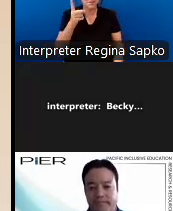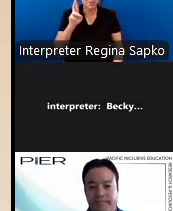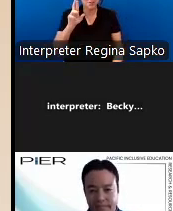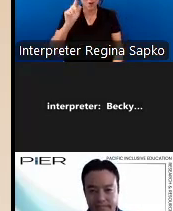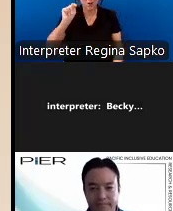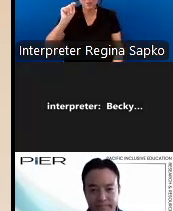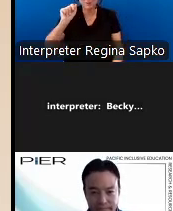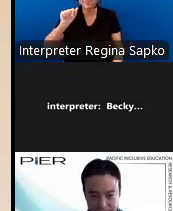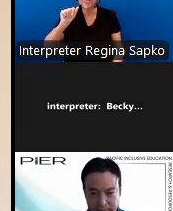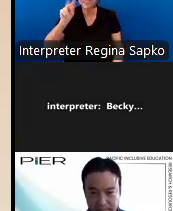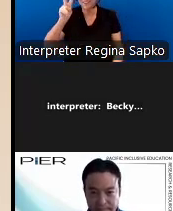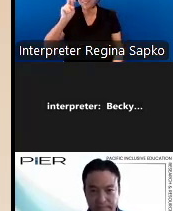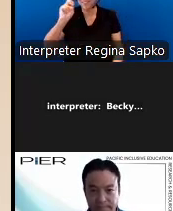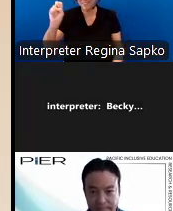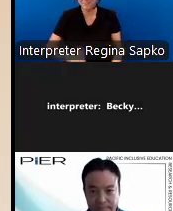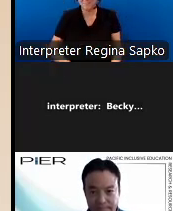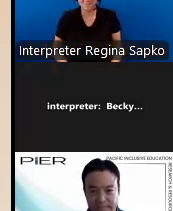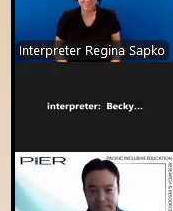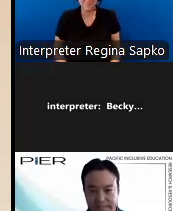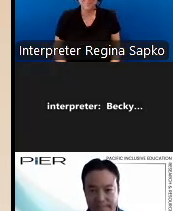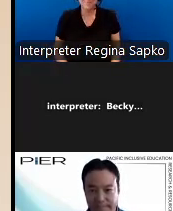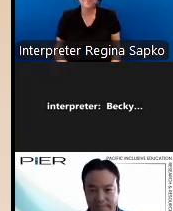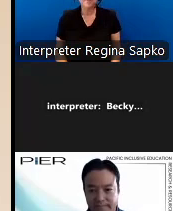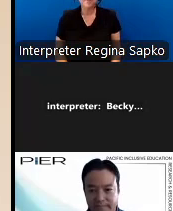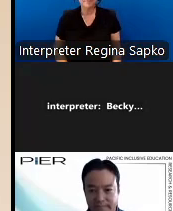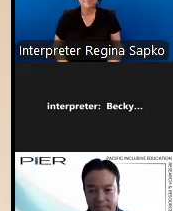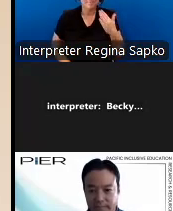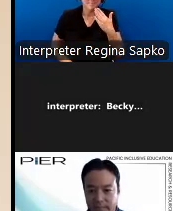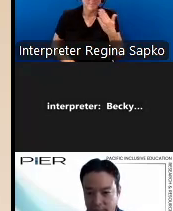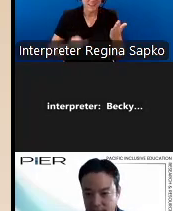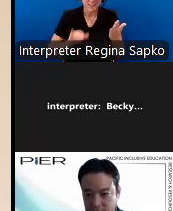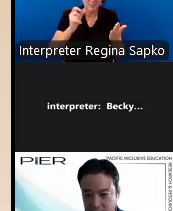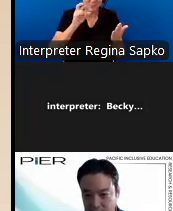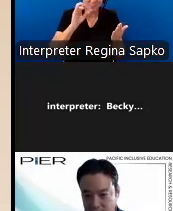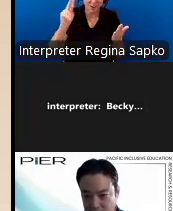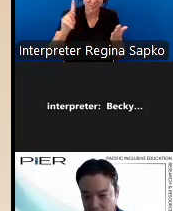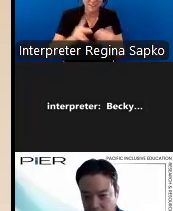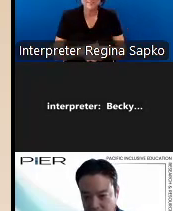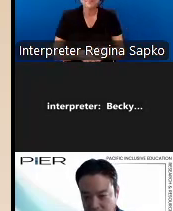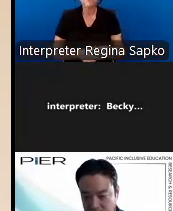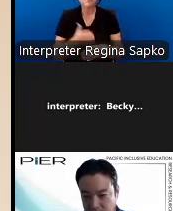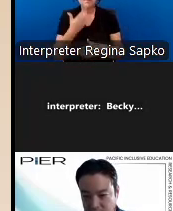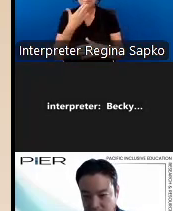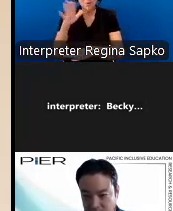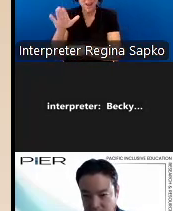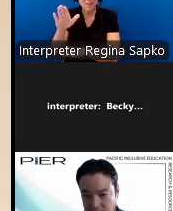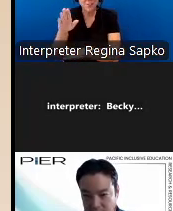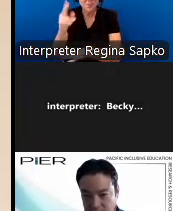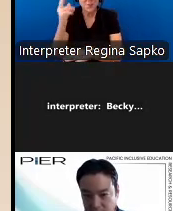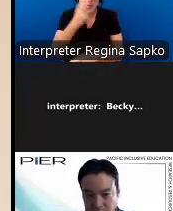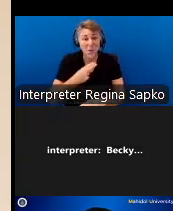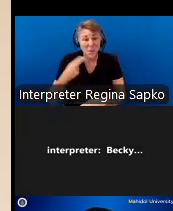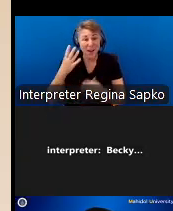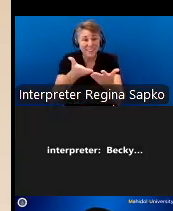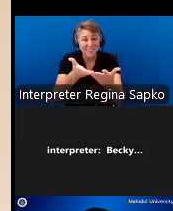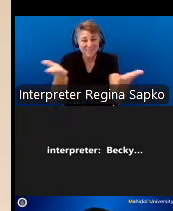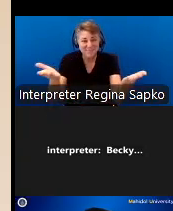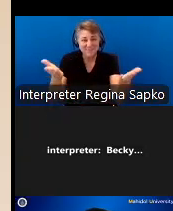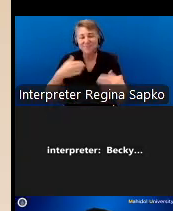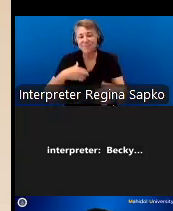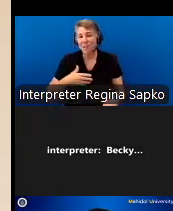Thank you, Jorik. And good afternoon, Hawaii, and good morning,